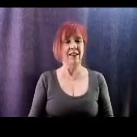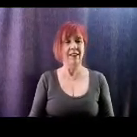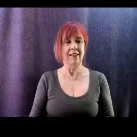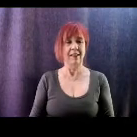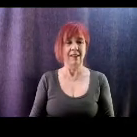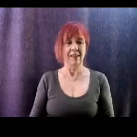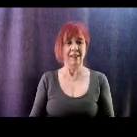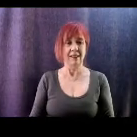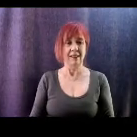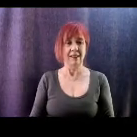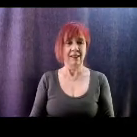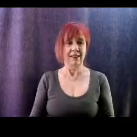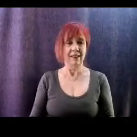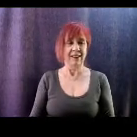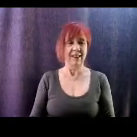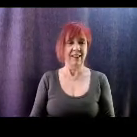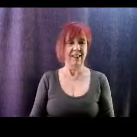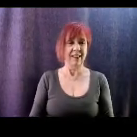dependable person you'll ever meet.